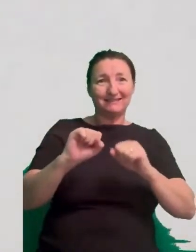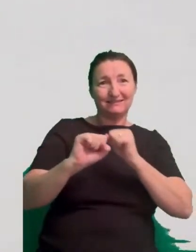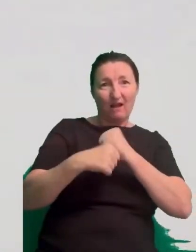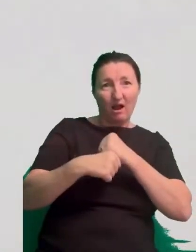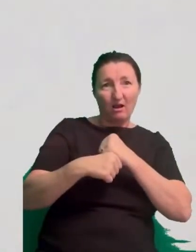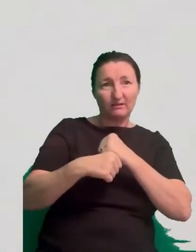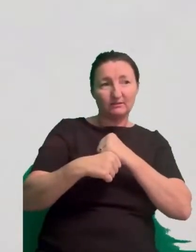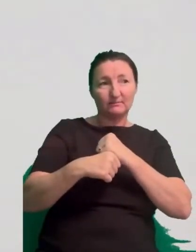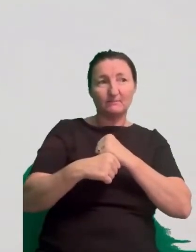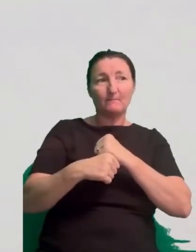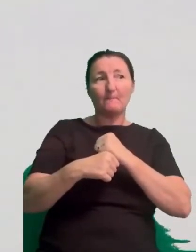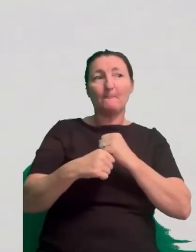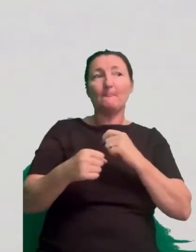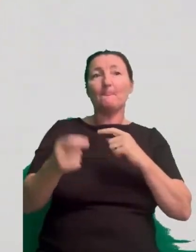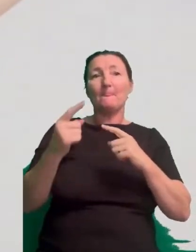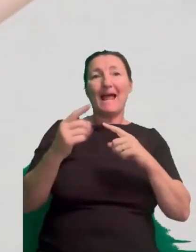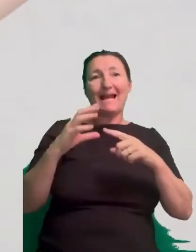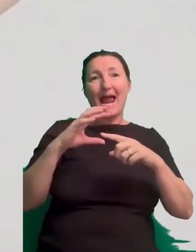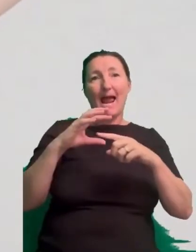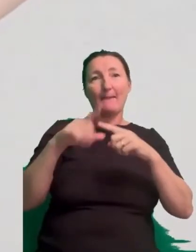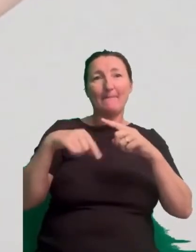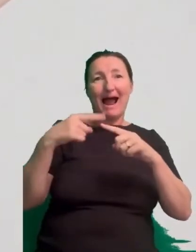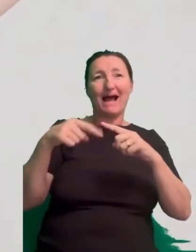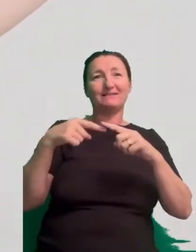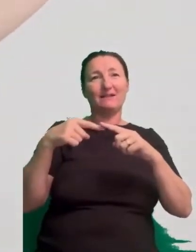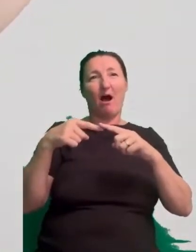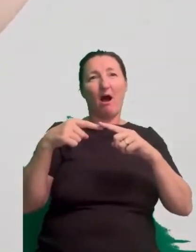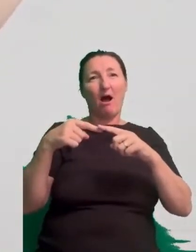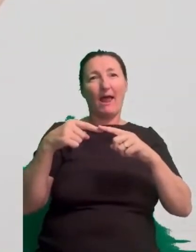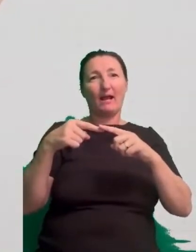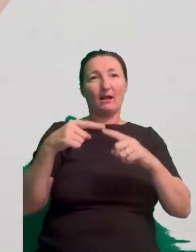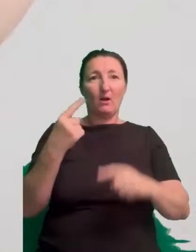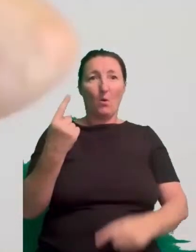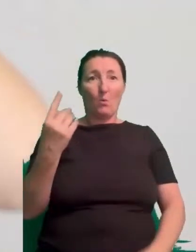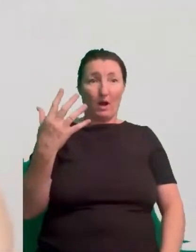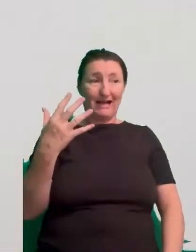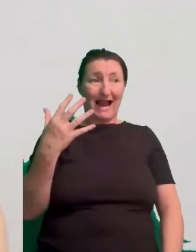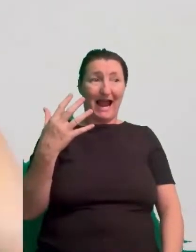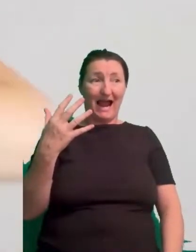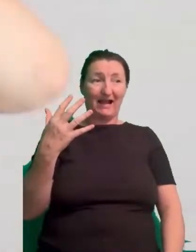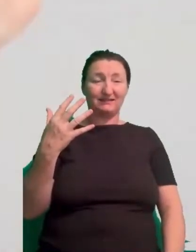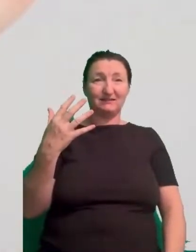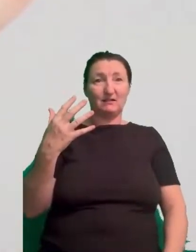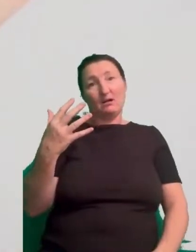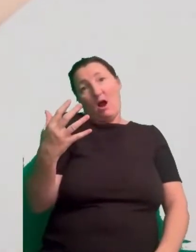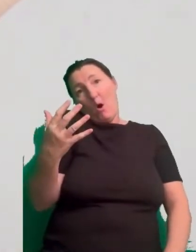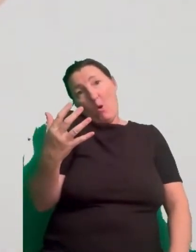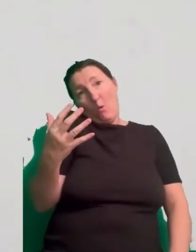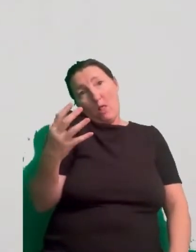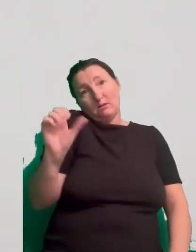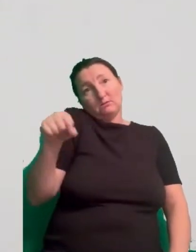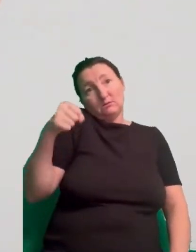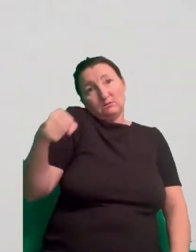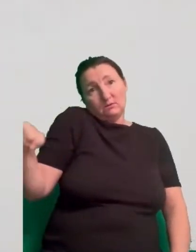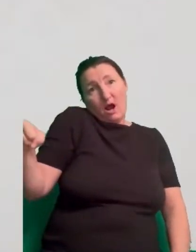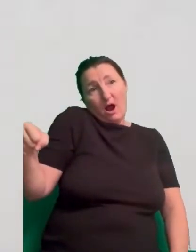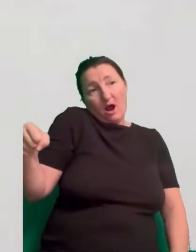I'm going to take it through the hair tie, probably about